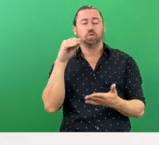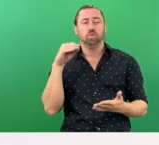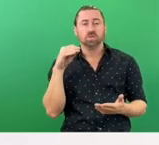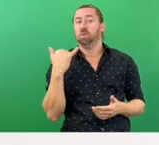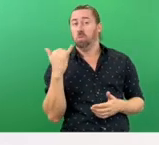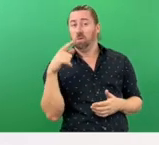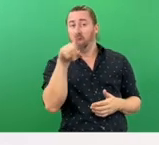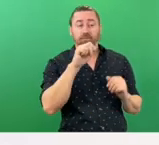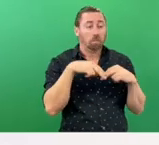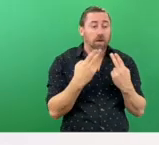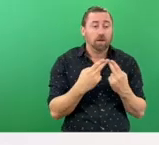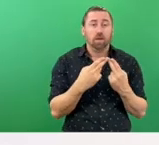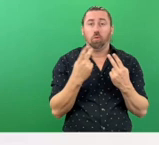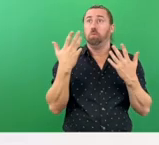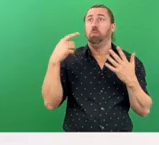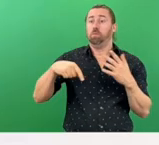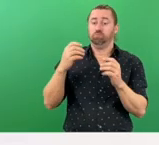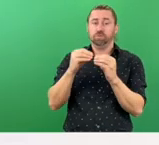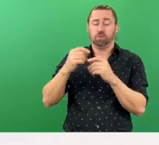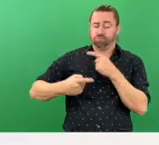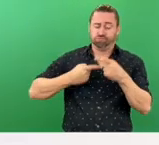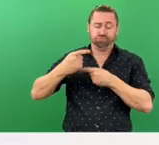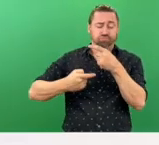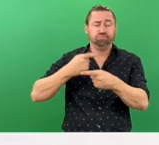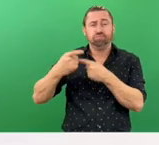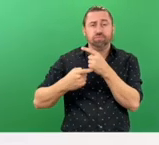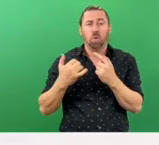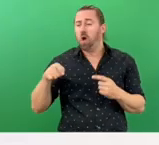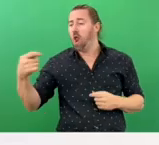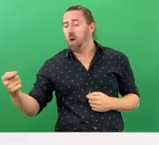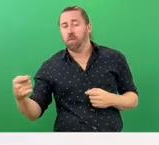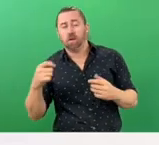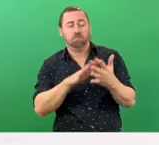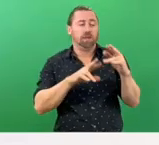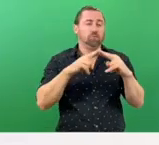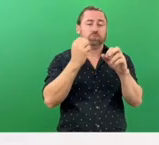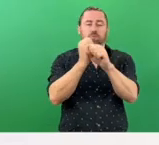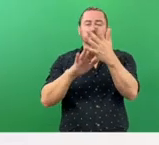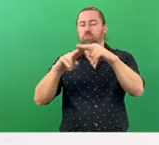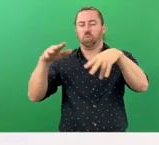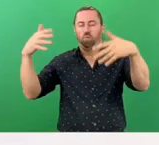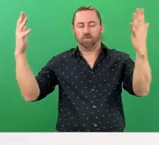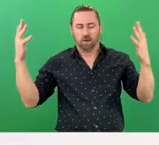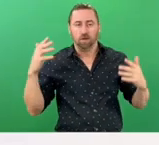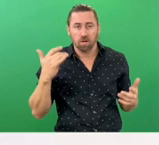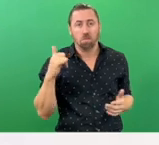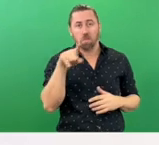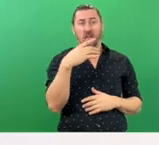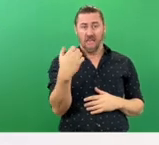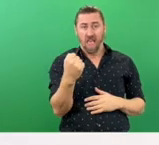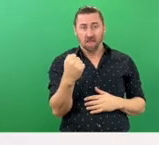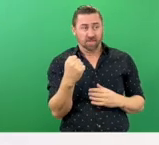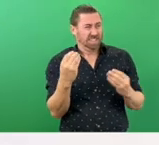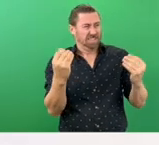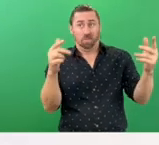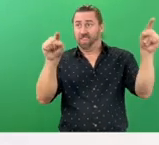And so if you have family that's been in Brisbane for a long time, or neighbors, parents, grandparents, most likely there's work